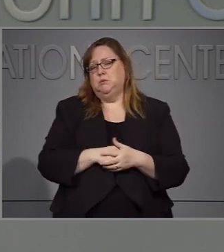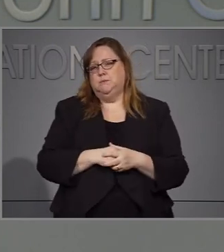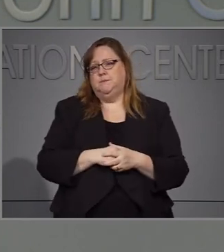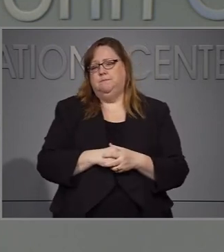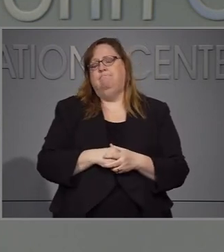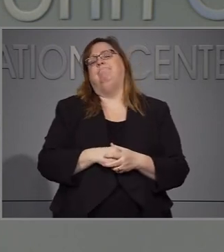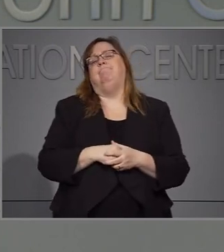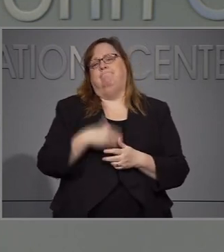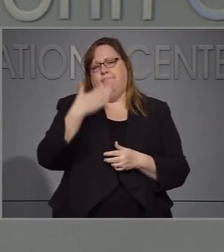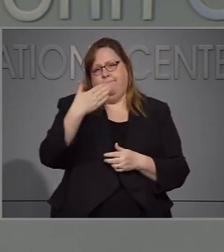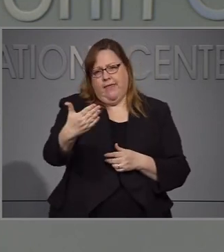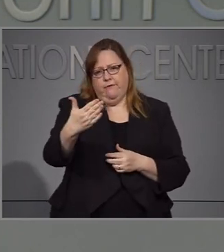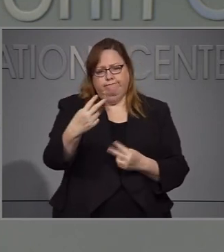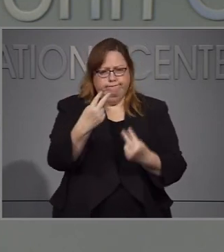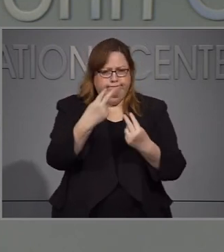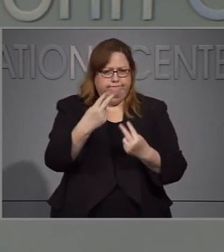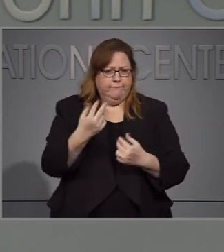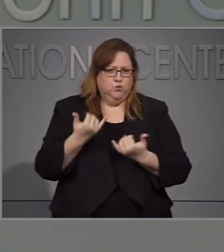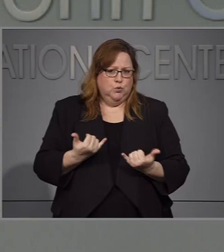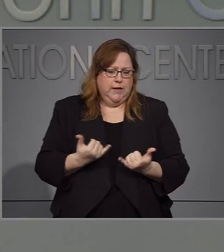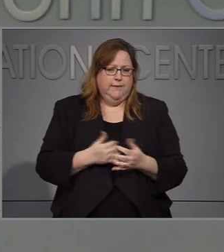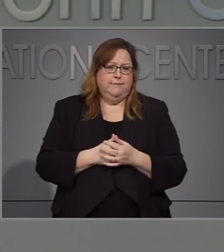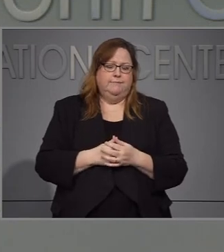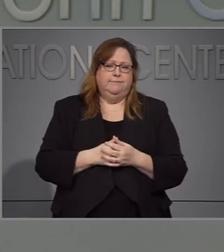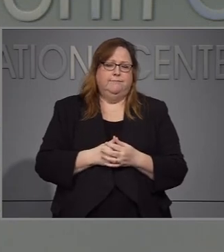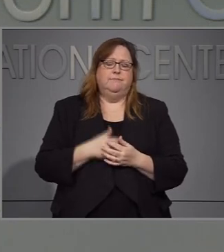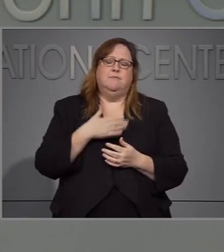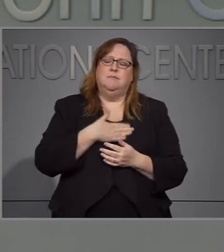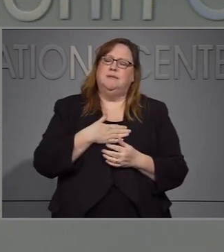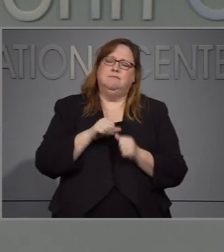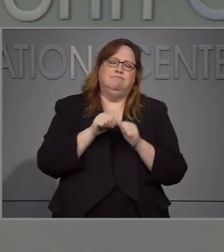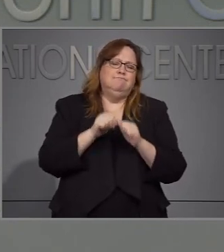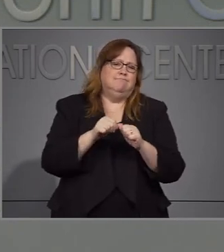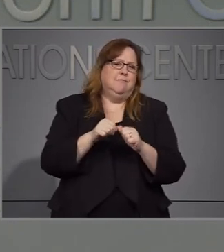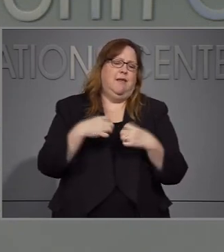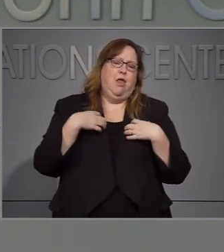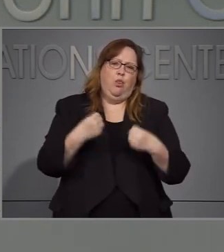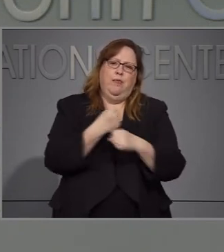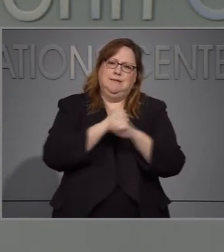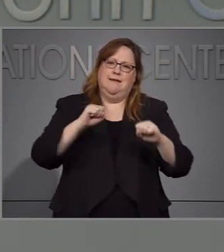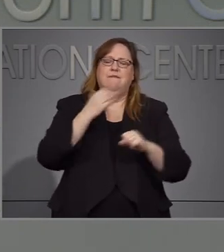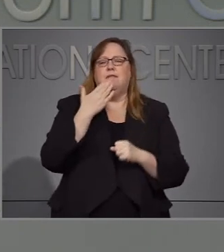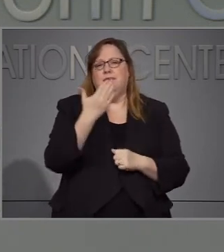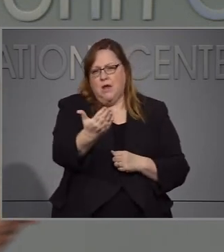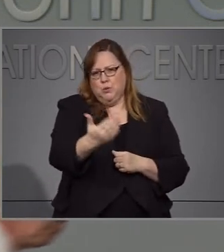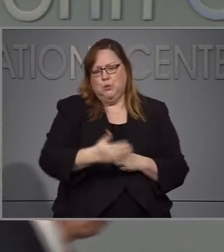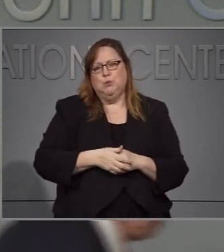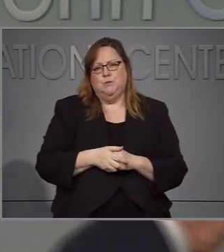for being with us today, and please stay healthy and safe. Thank you.